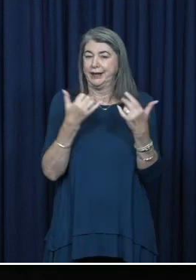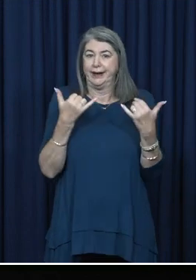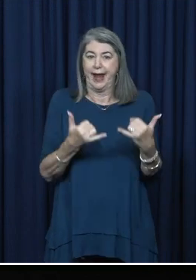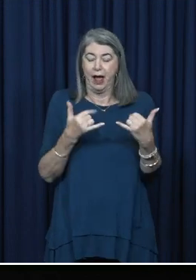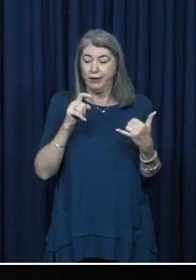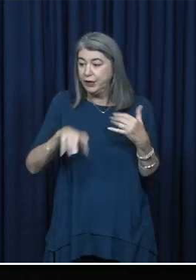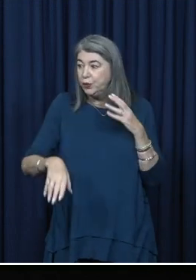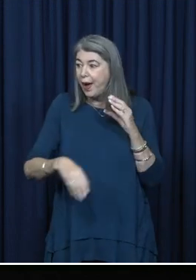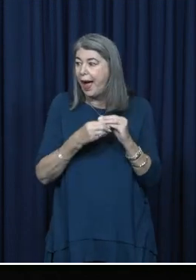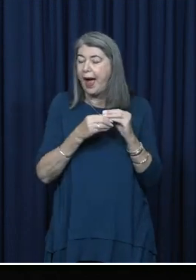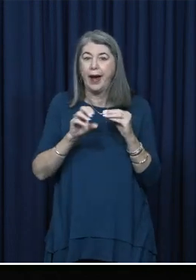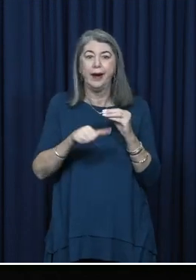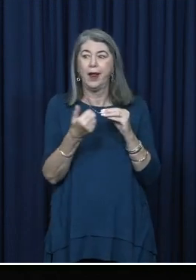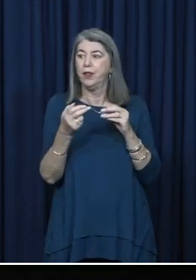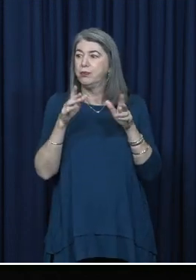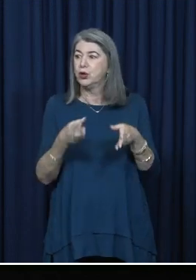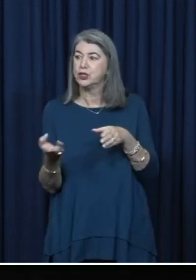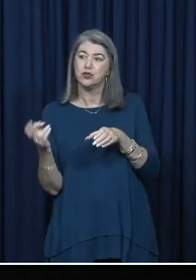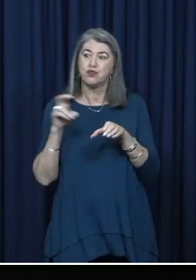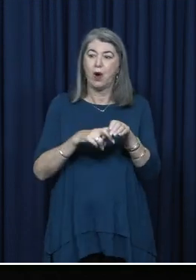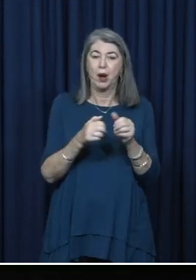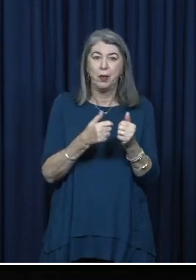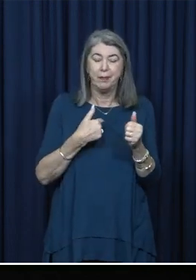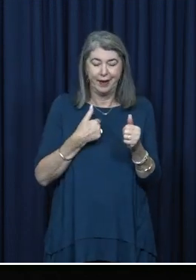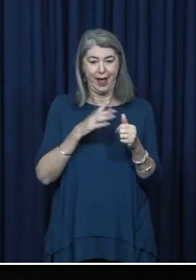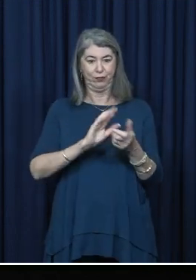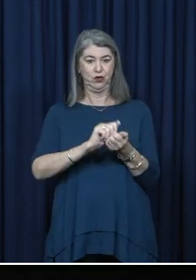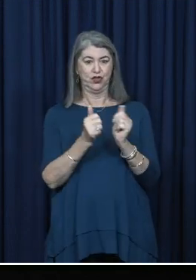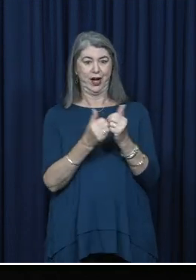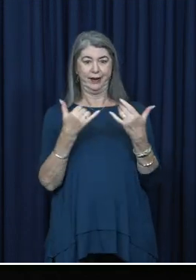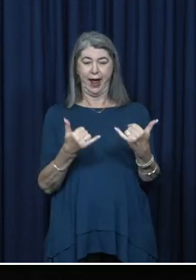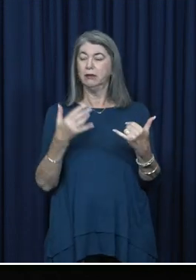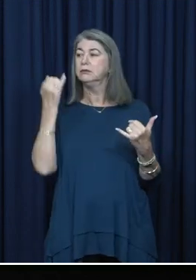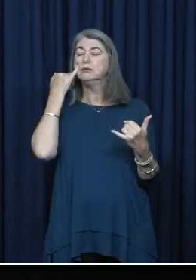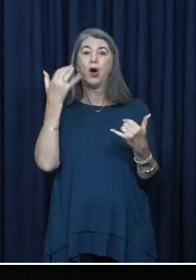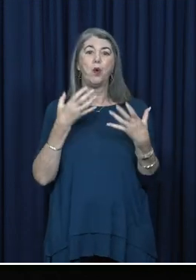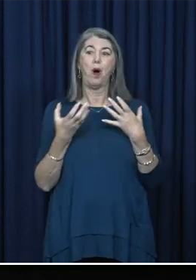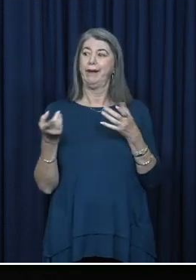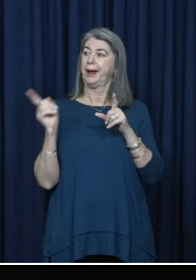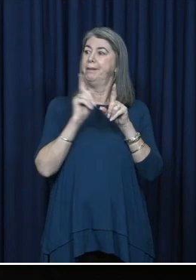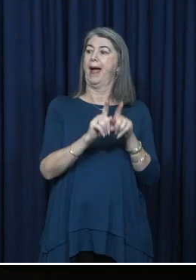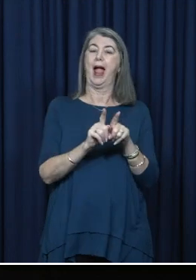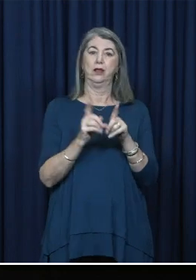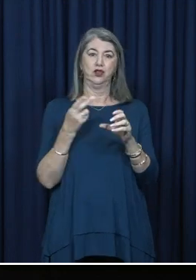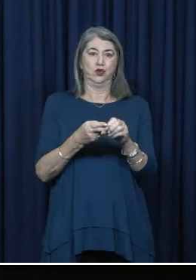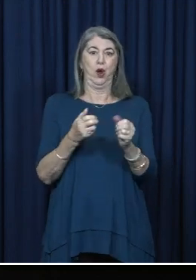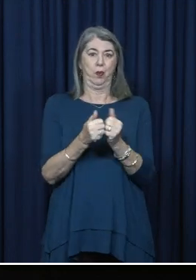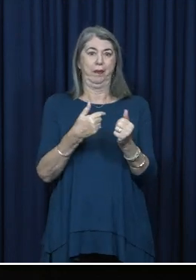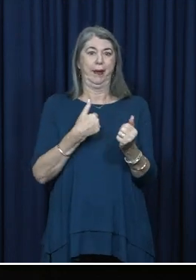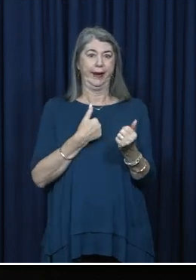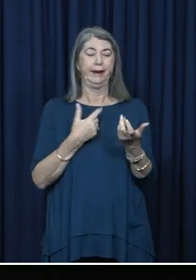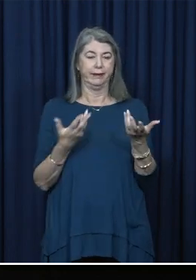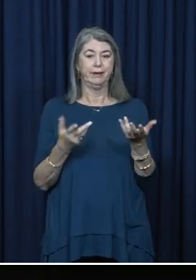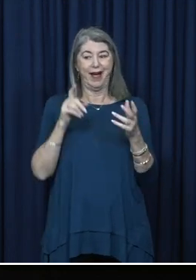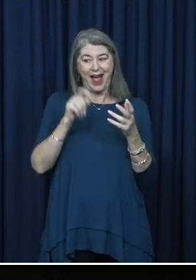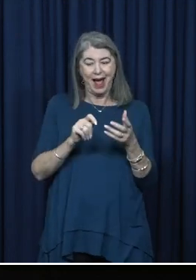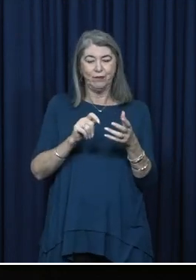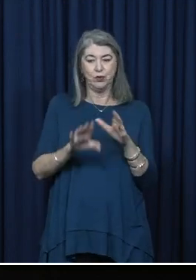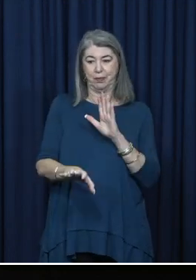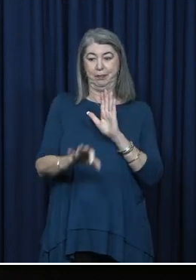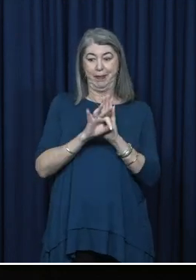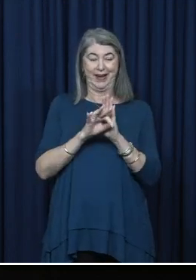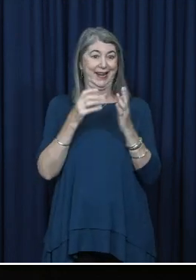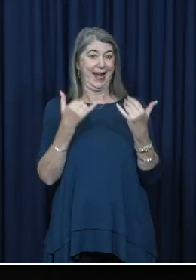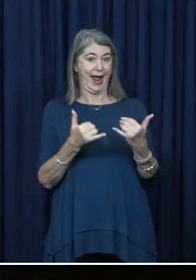to add an additional rider, I'm going to make that now. So if I want to have a companion to come with me, I'm going to select it at